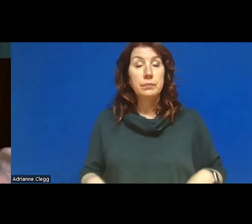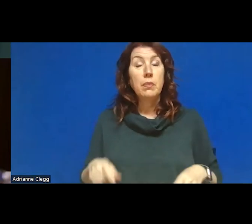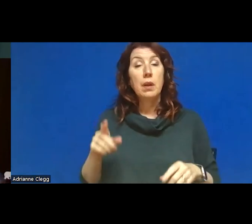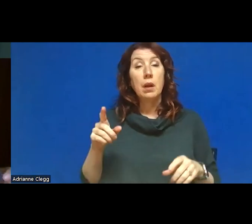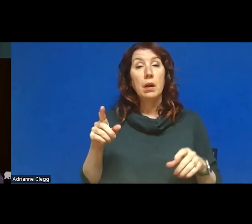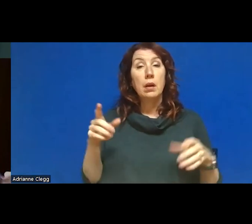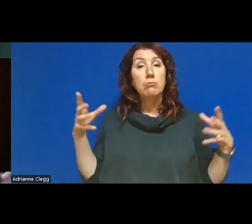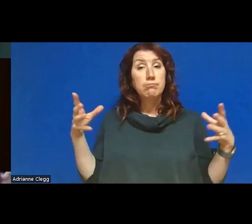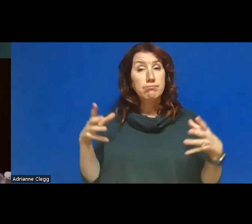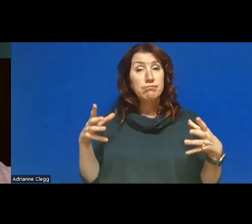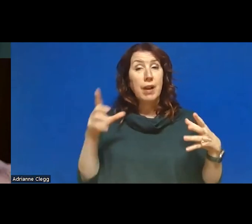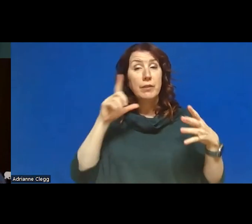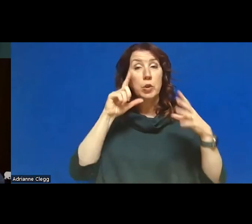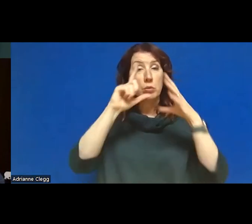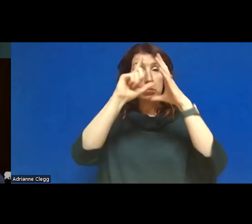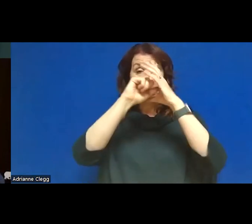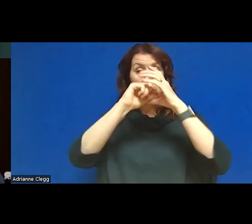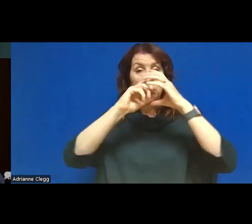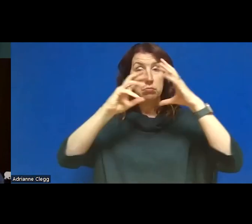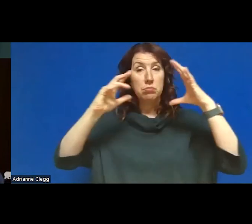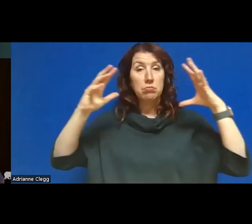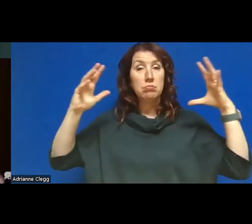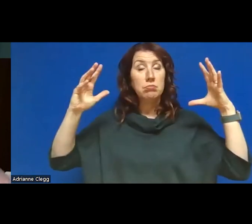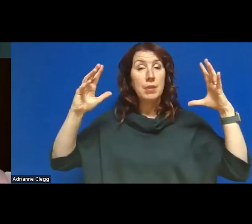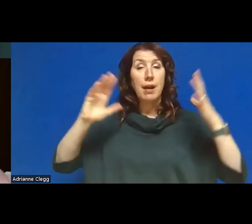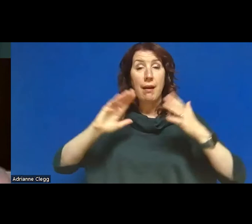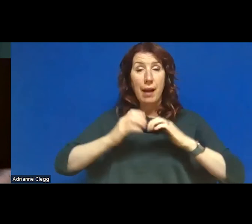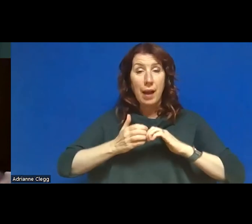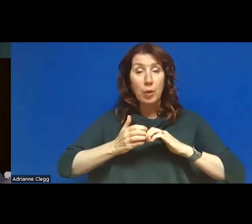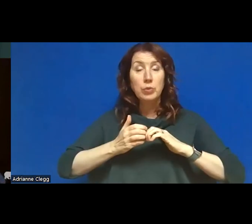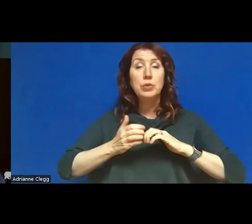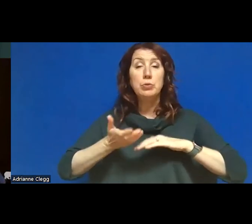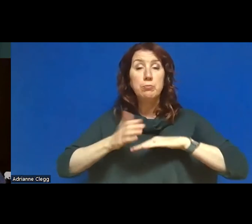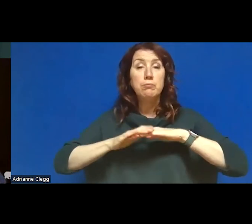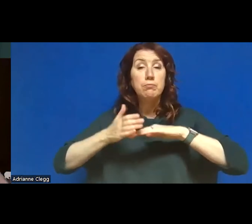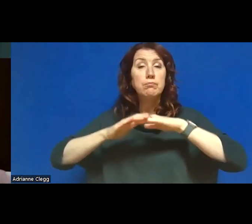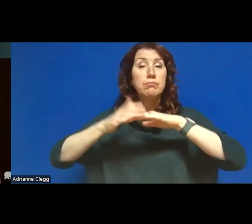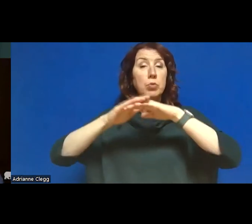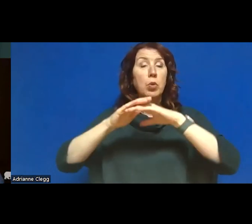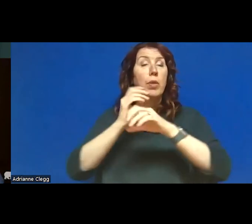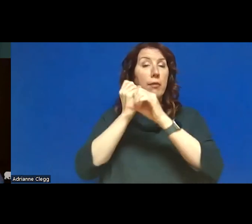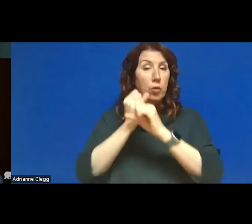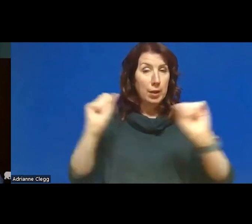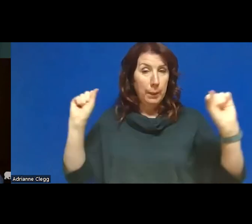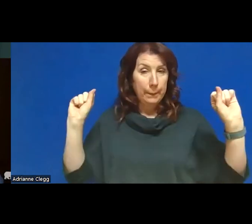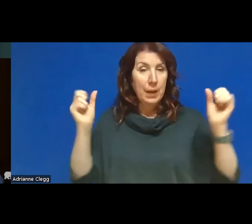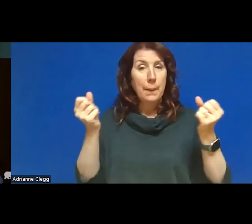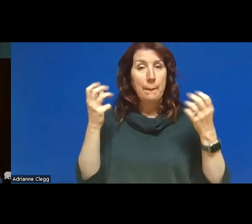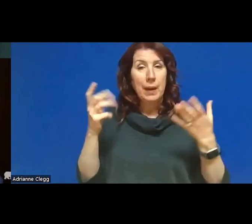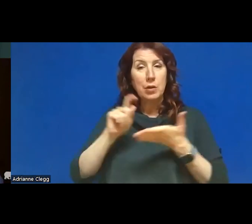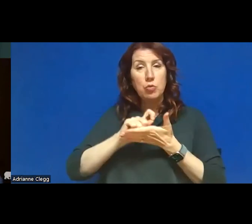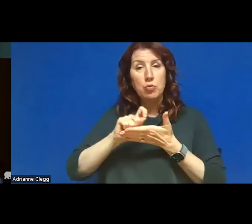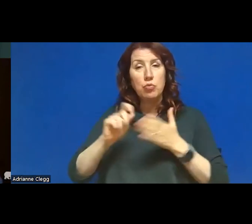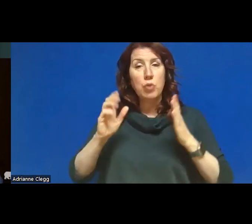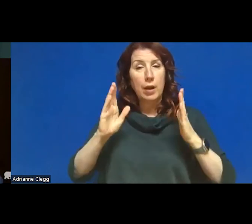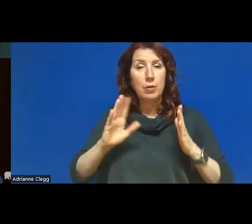going to build towards freedom with no lesson plan, there are several writers that have come before us to talk